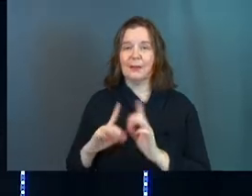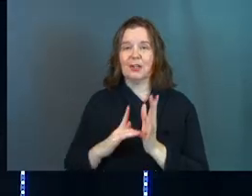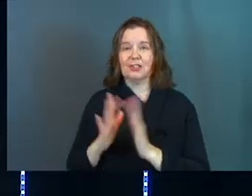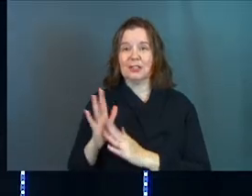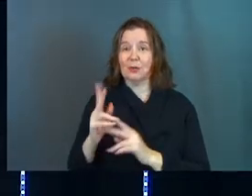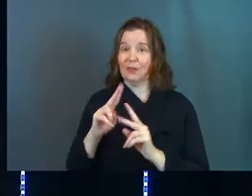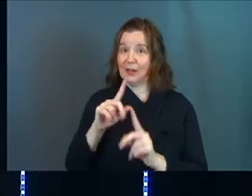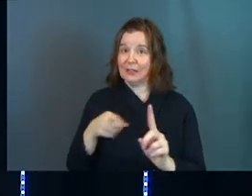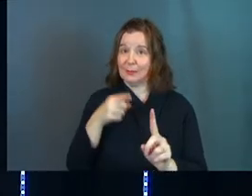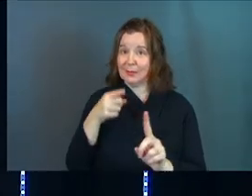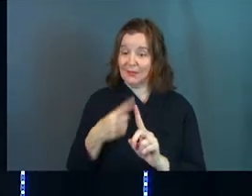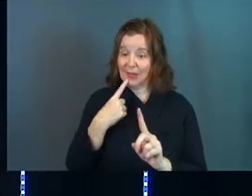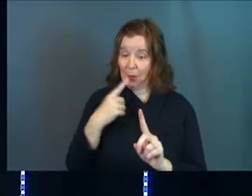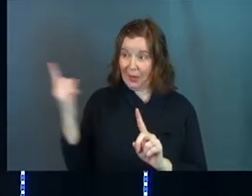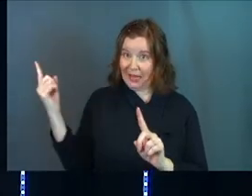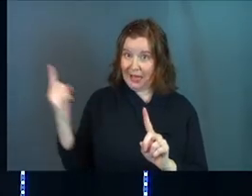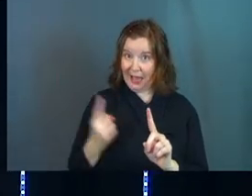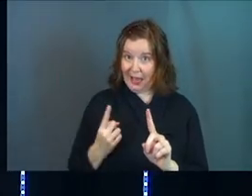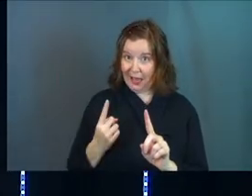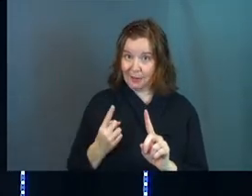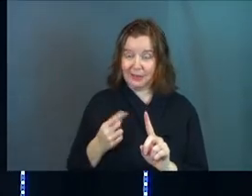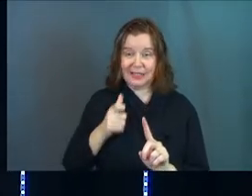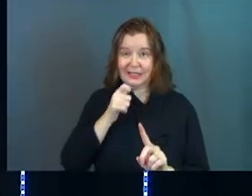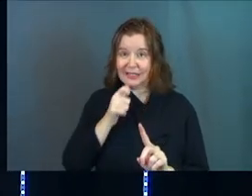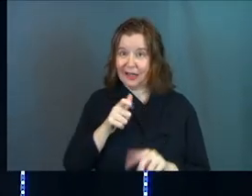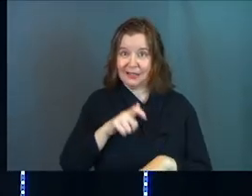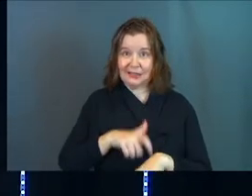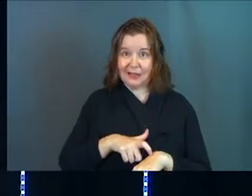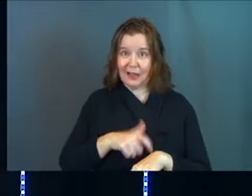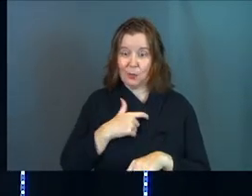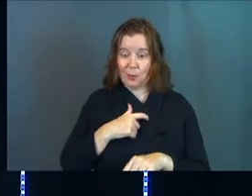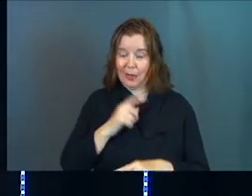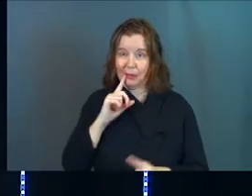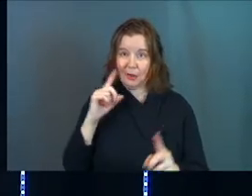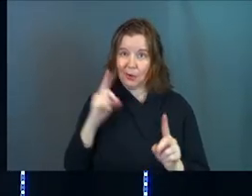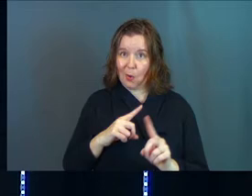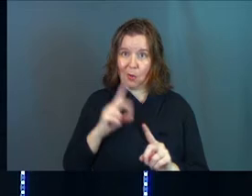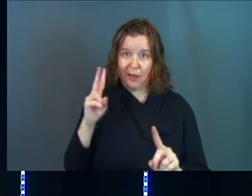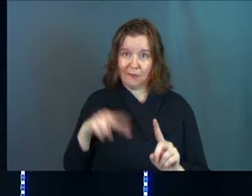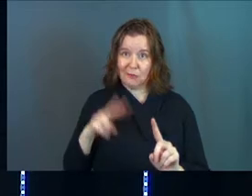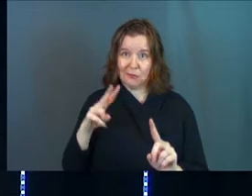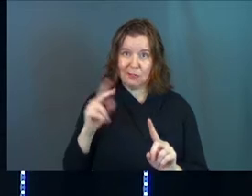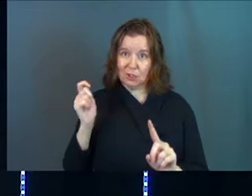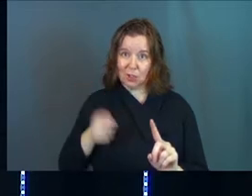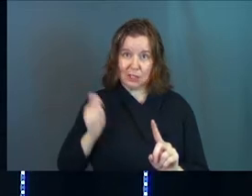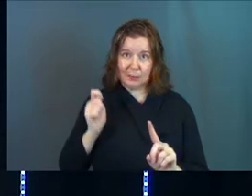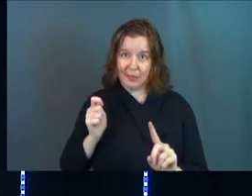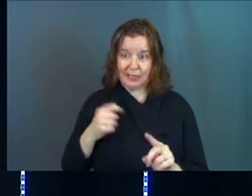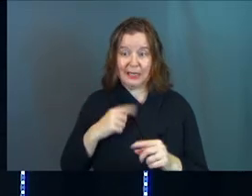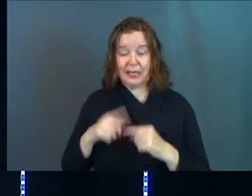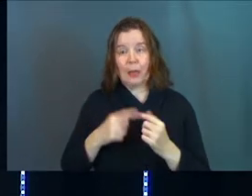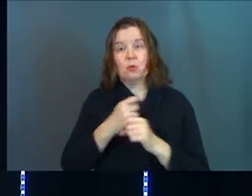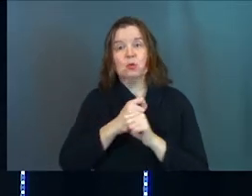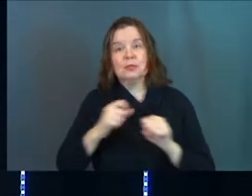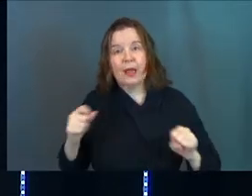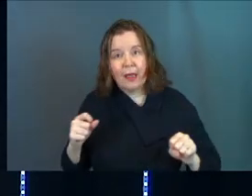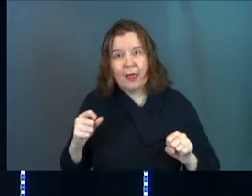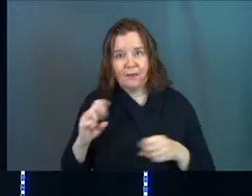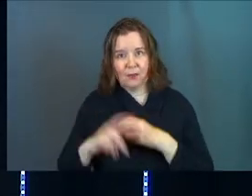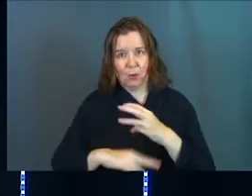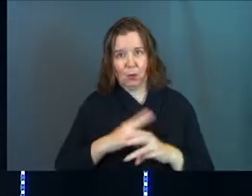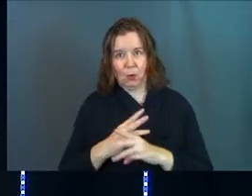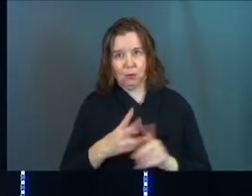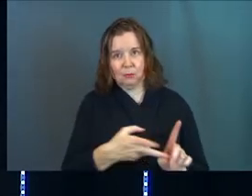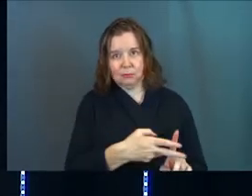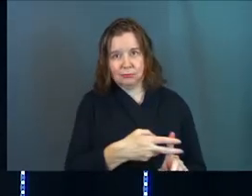But Jesus was very specific that when he came, he did not come with the mission of judgment. He came to save the